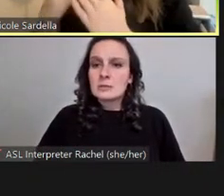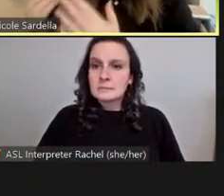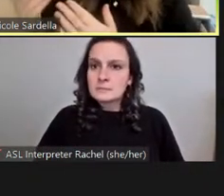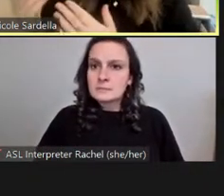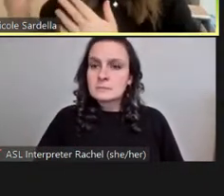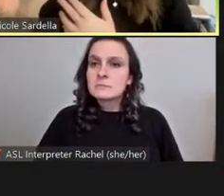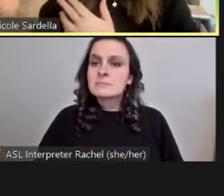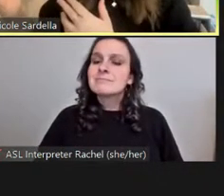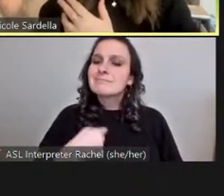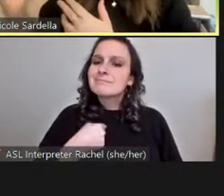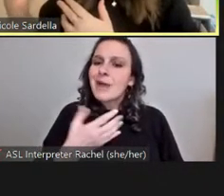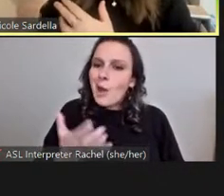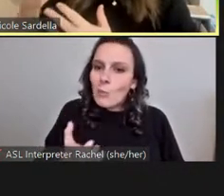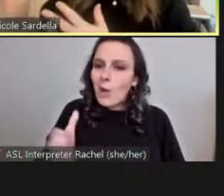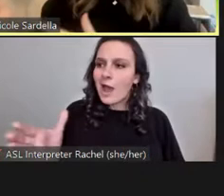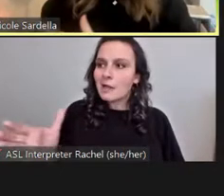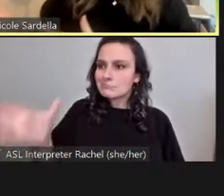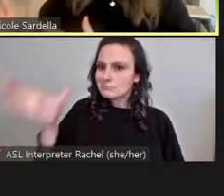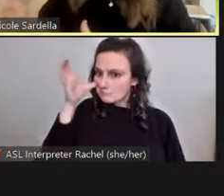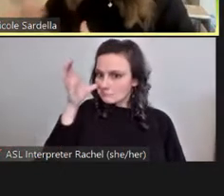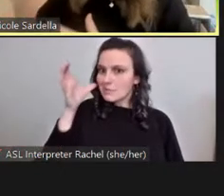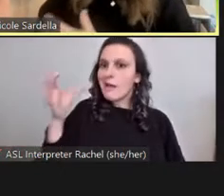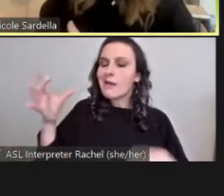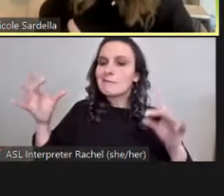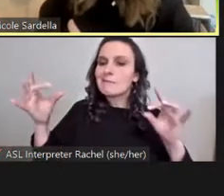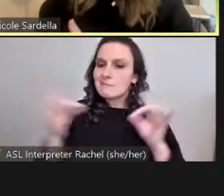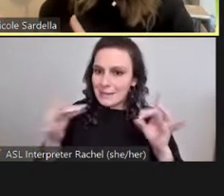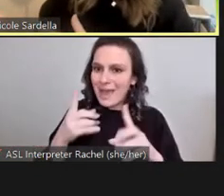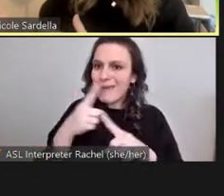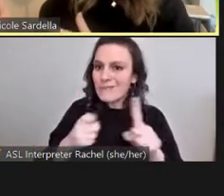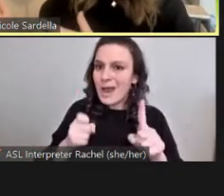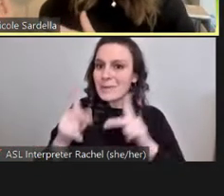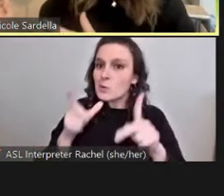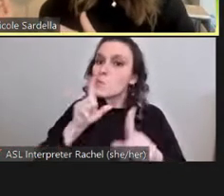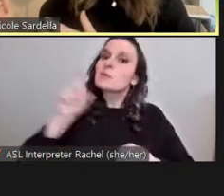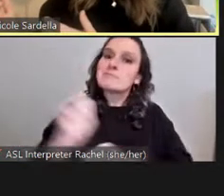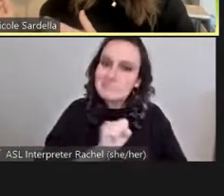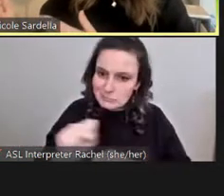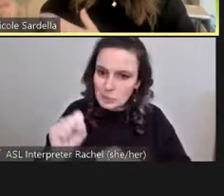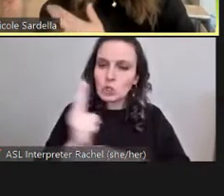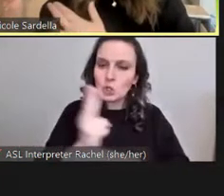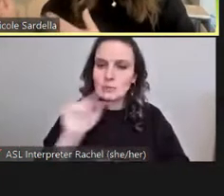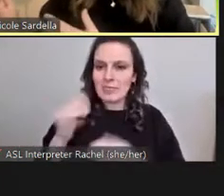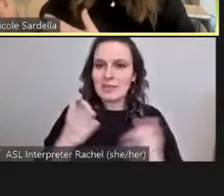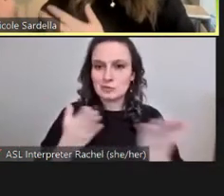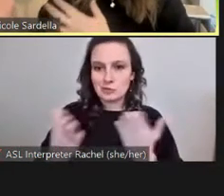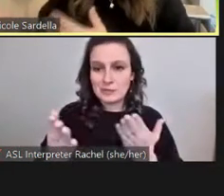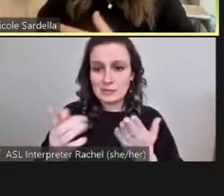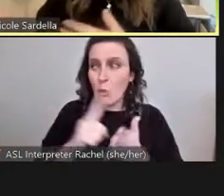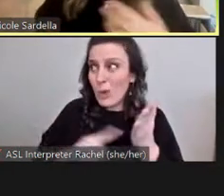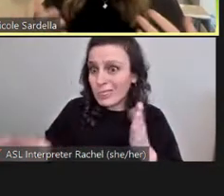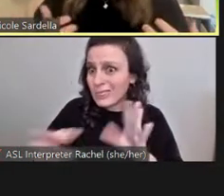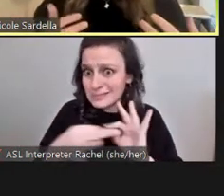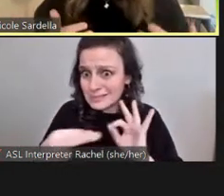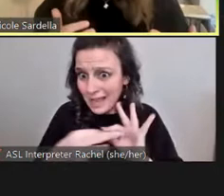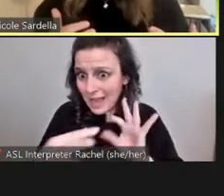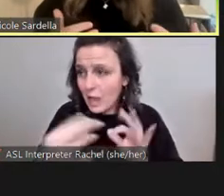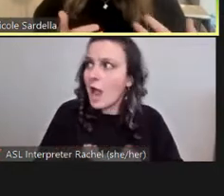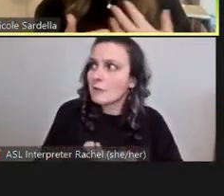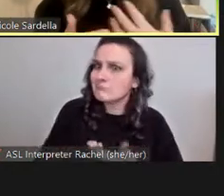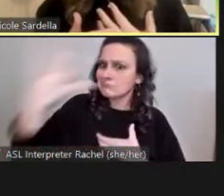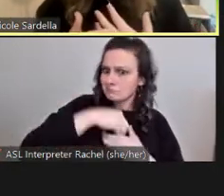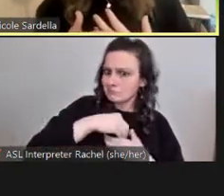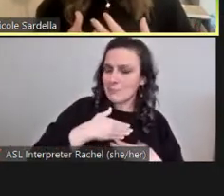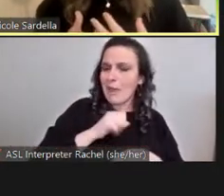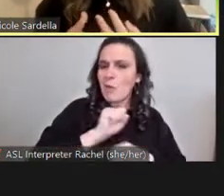really hearing what people who are using the service, people who are blind or low vision, are saying and incorporating that into my own